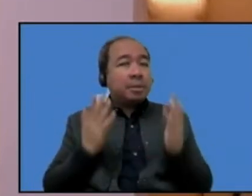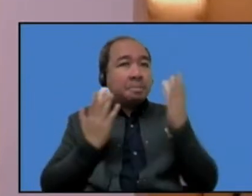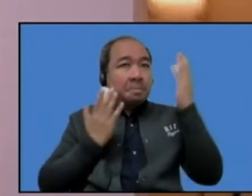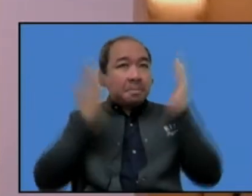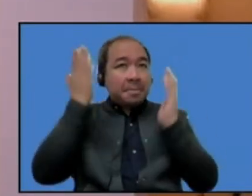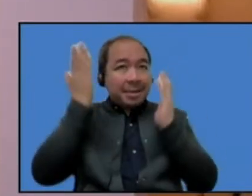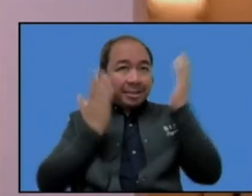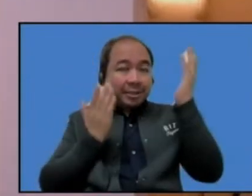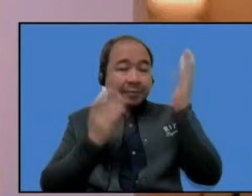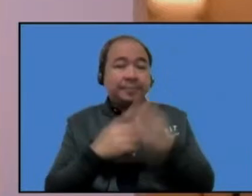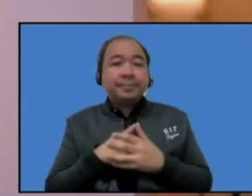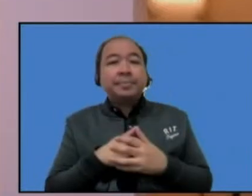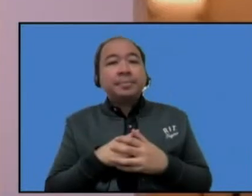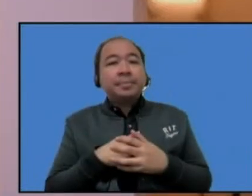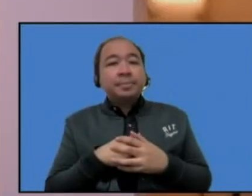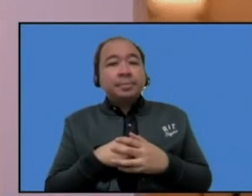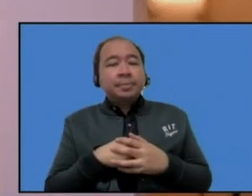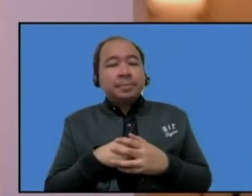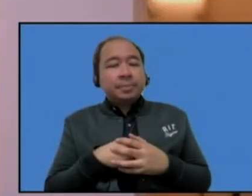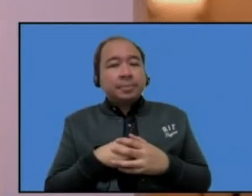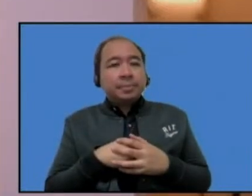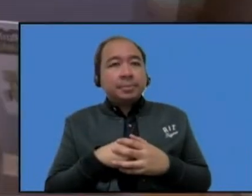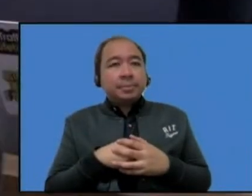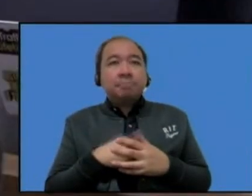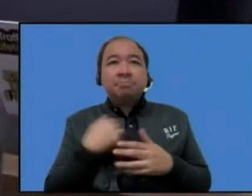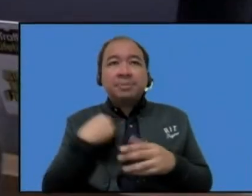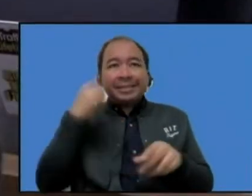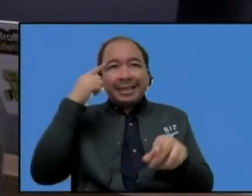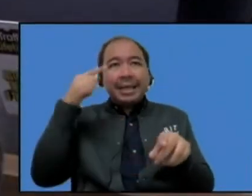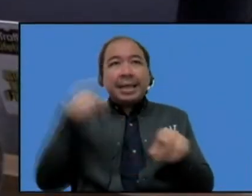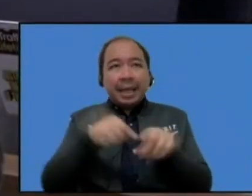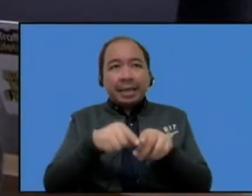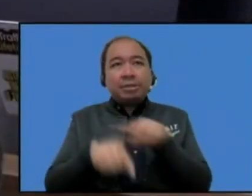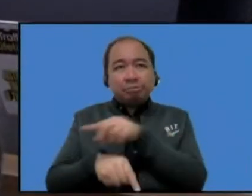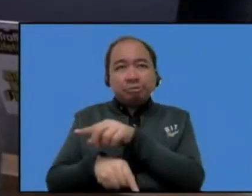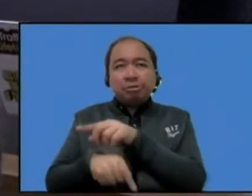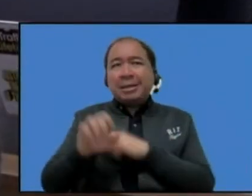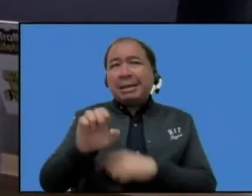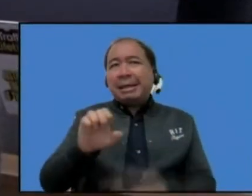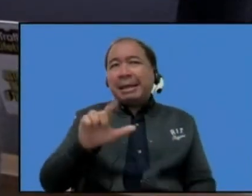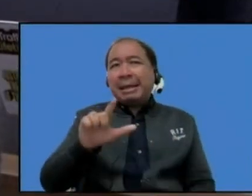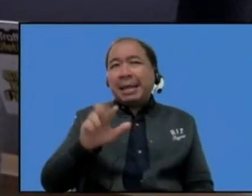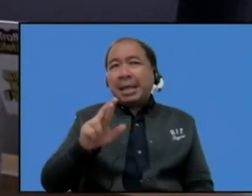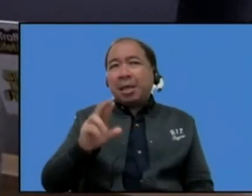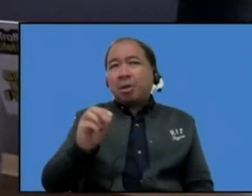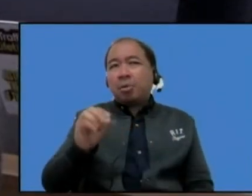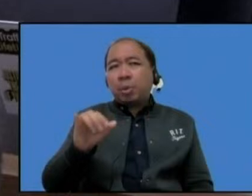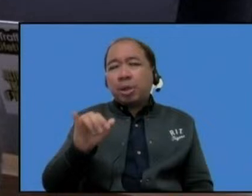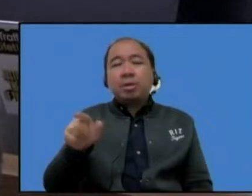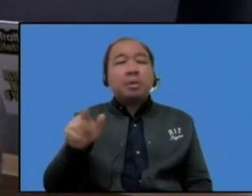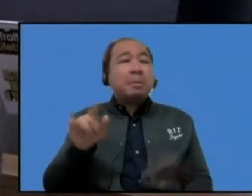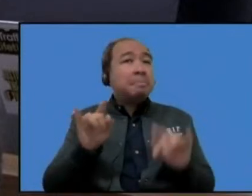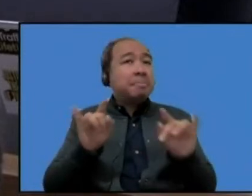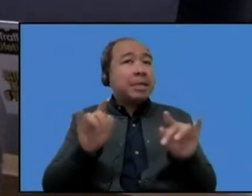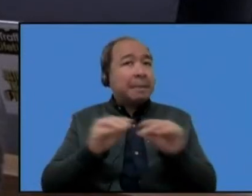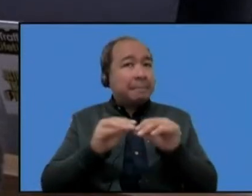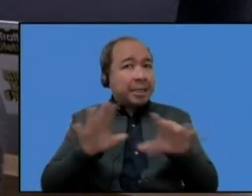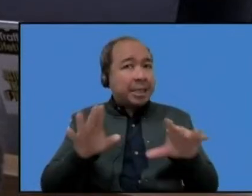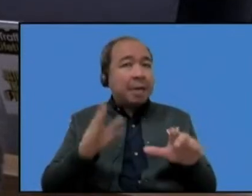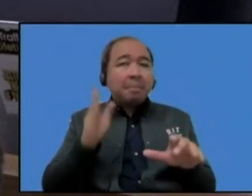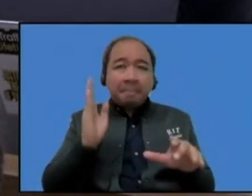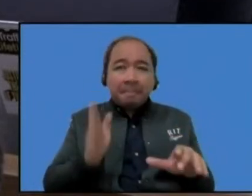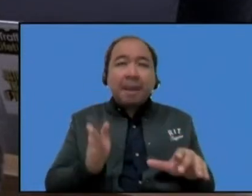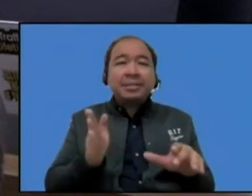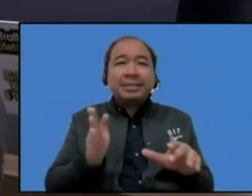Yes. I agree with Elroy that media must have some values when they are reporting on